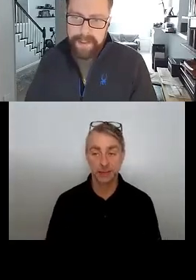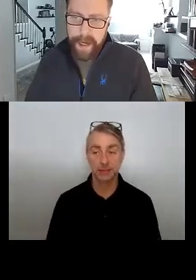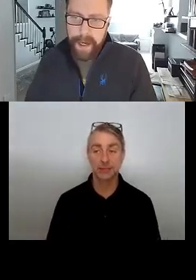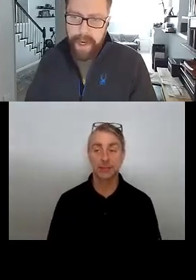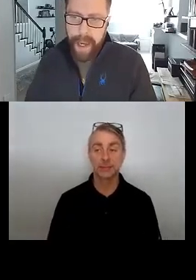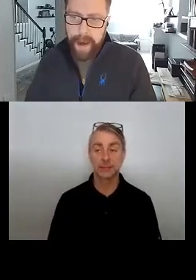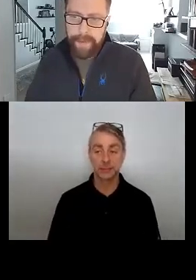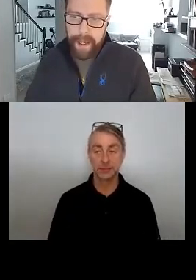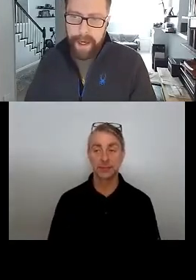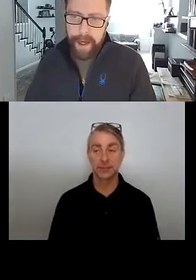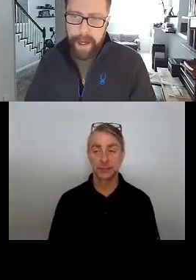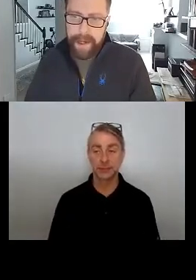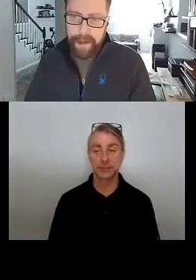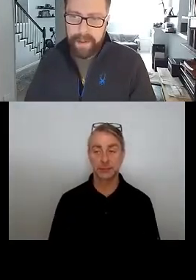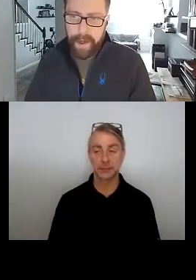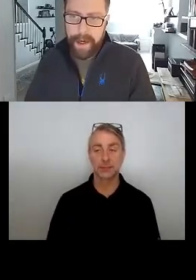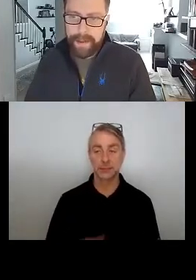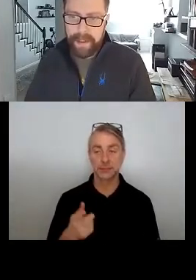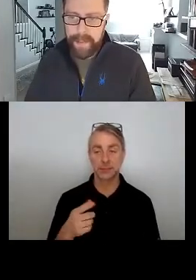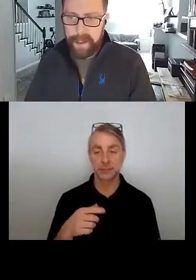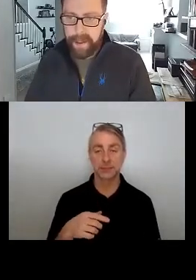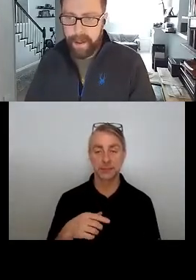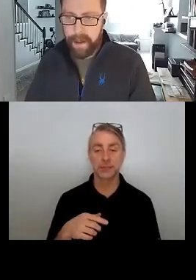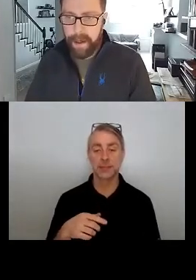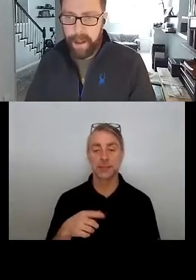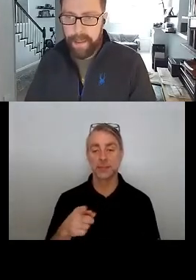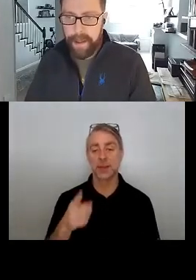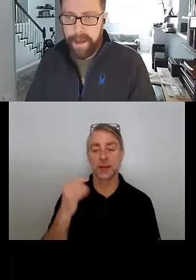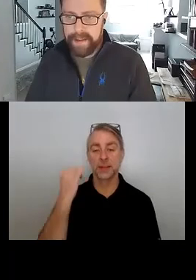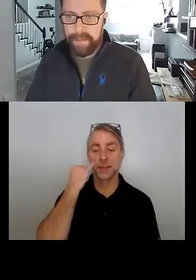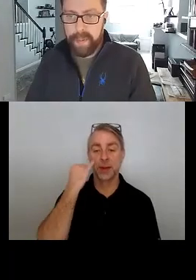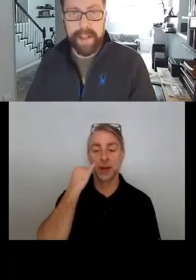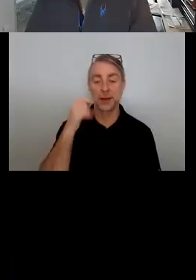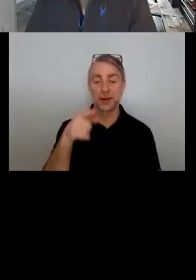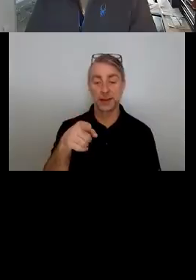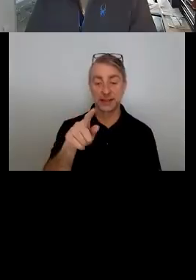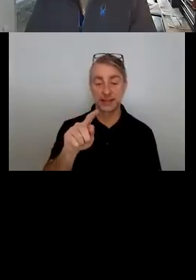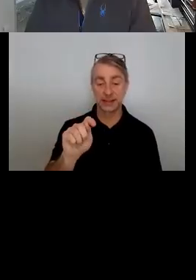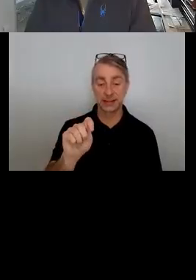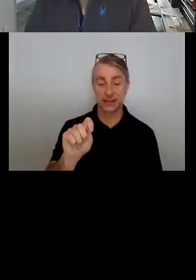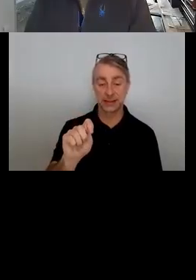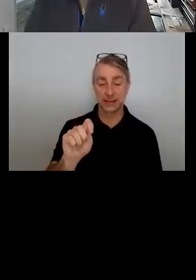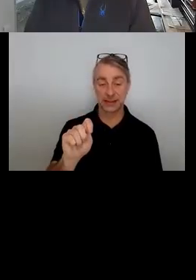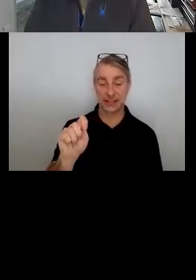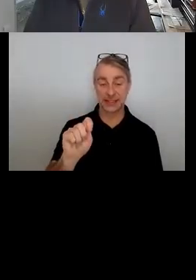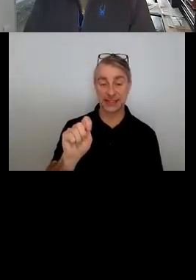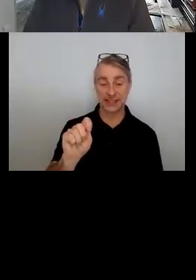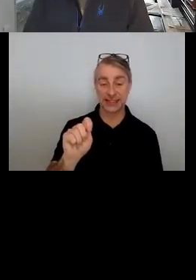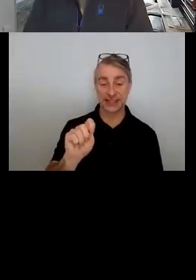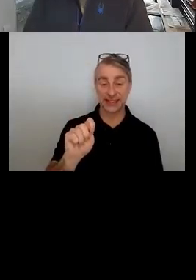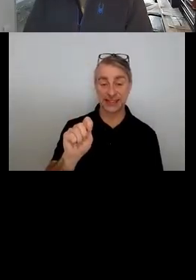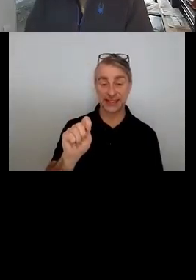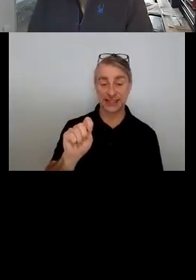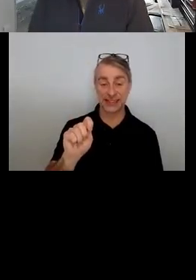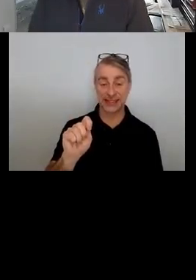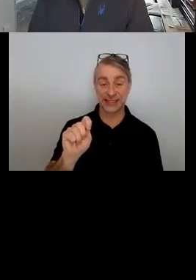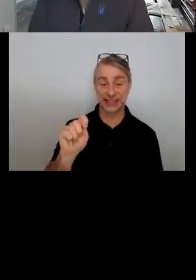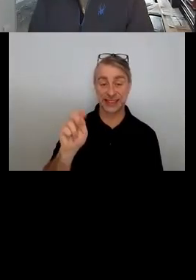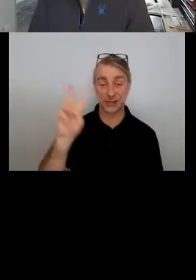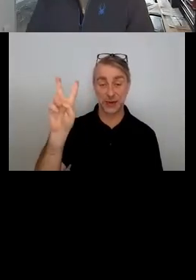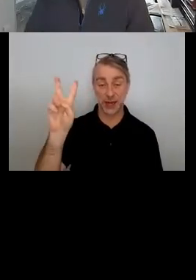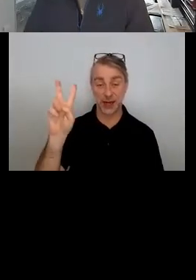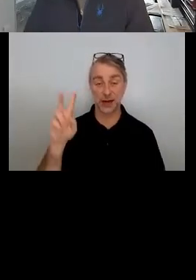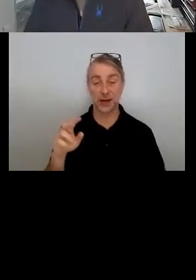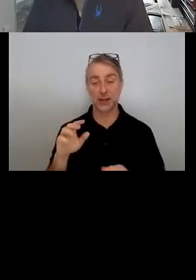But let's say we have a tau squared estimate here that's pretty small or even near